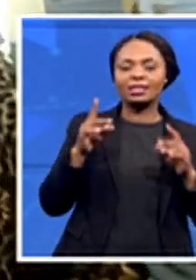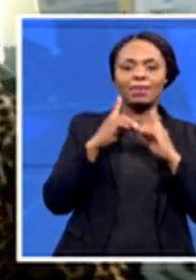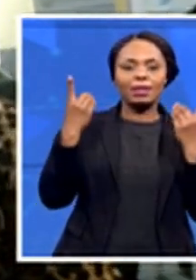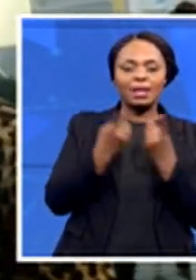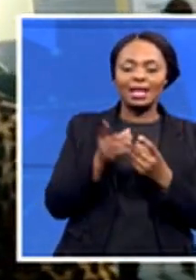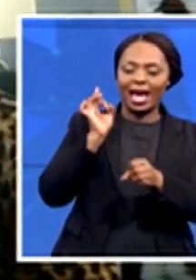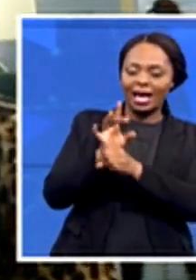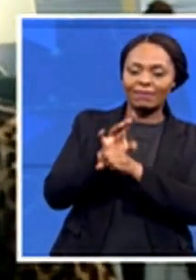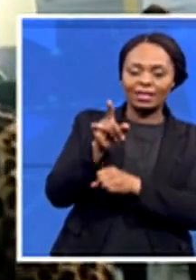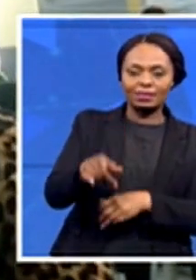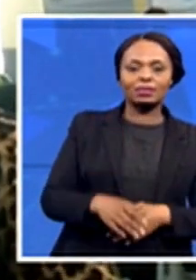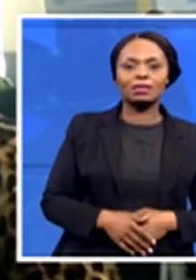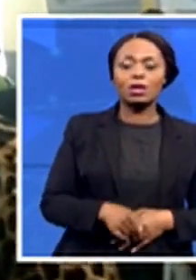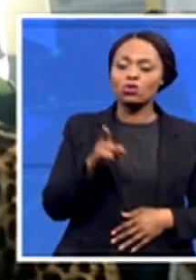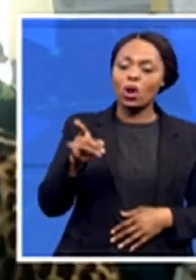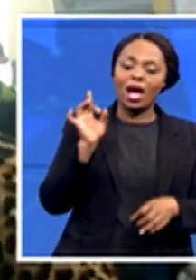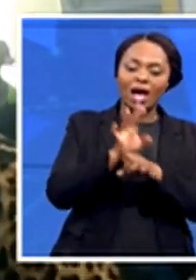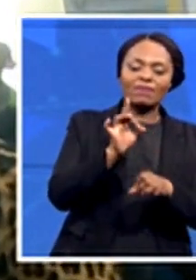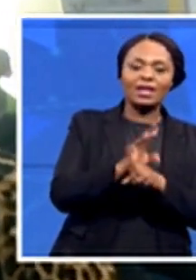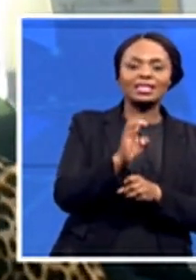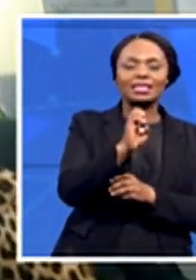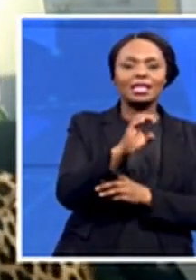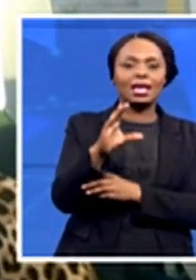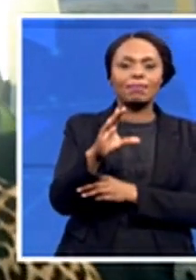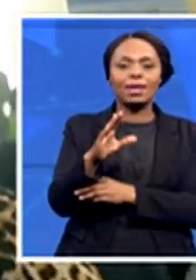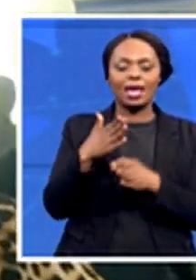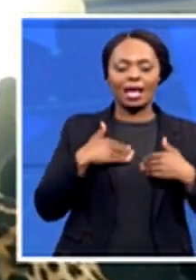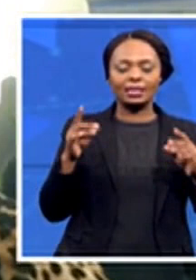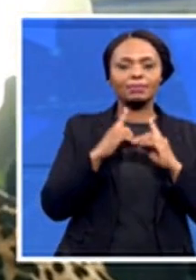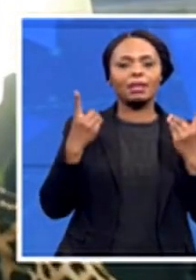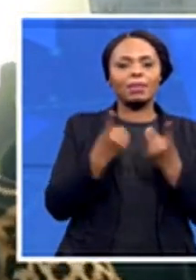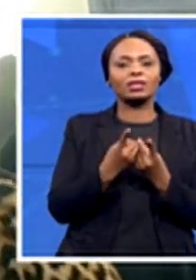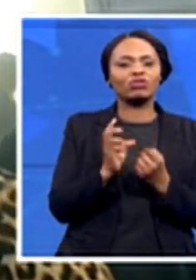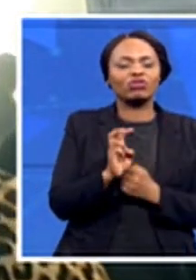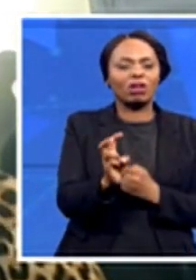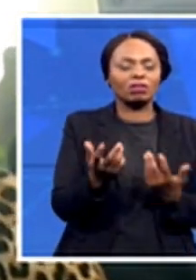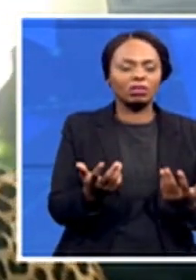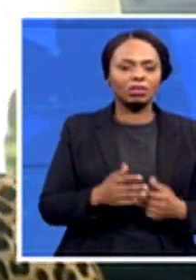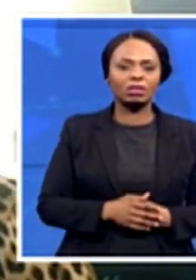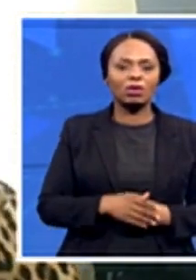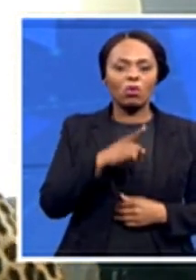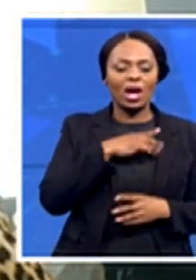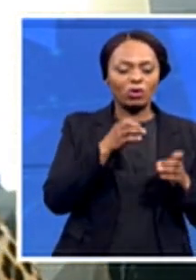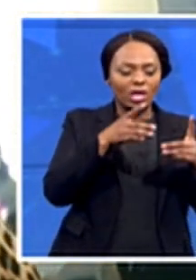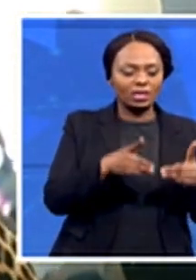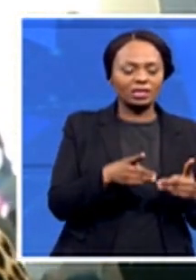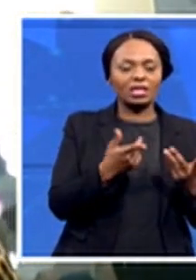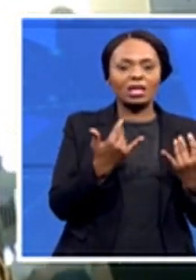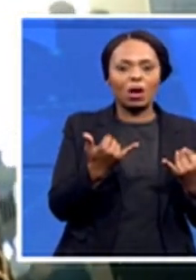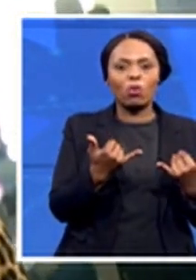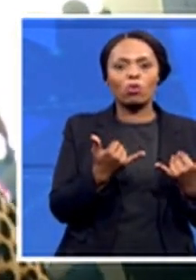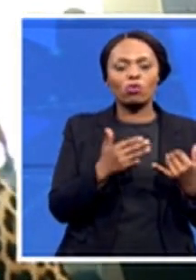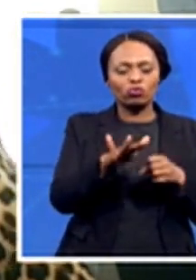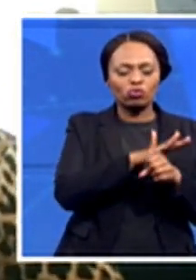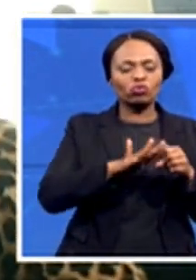Health Education Department with regards to with the surging numbers at schools? The best thing that we did